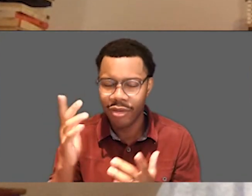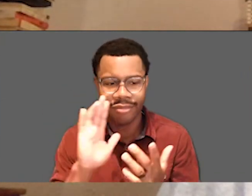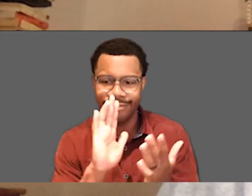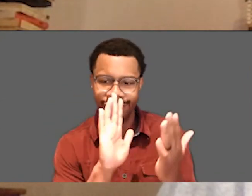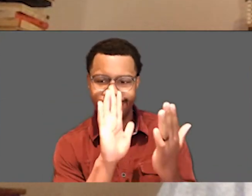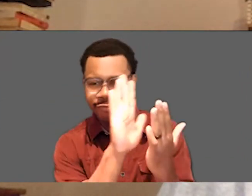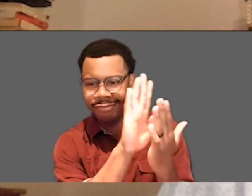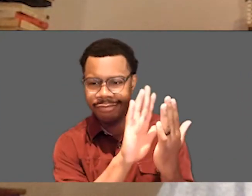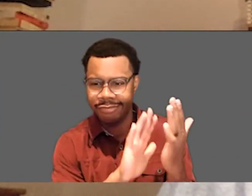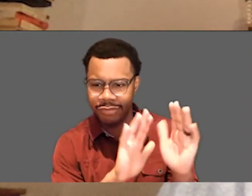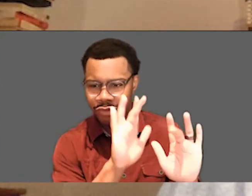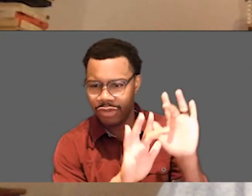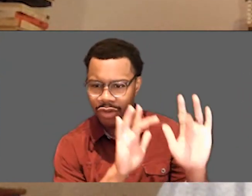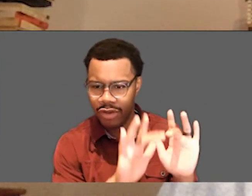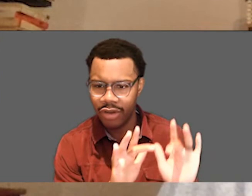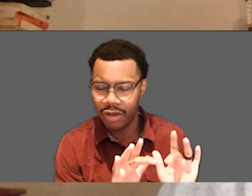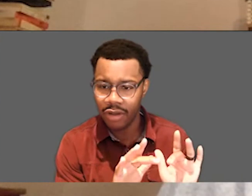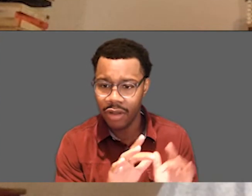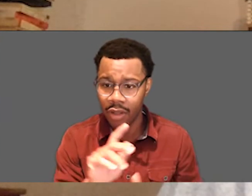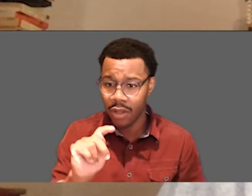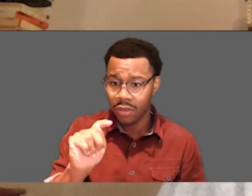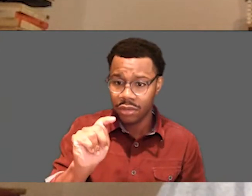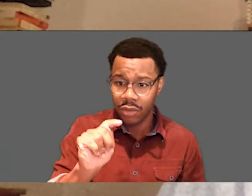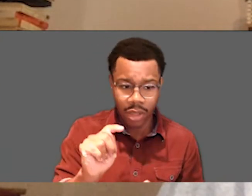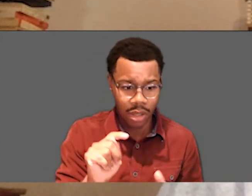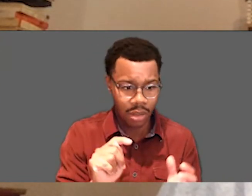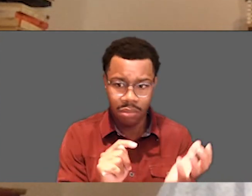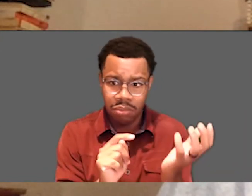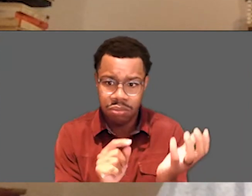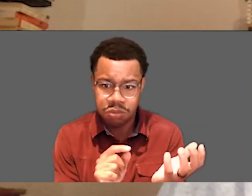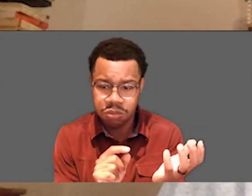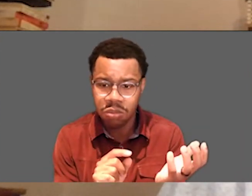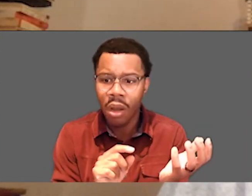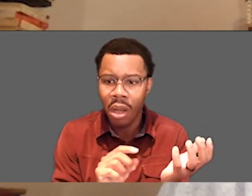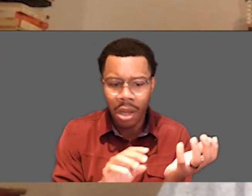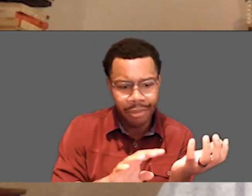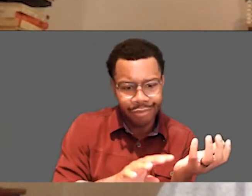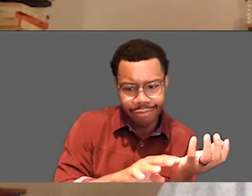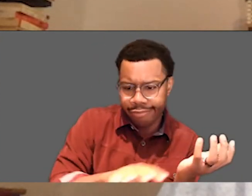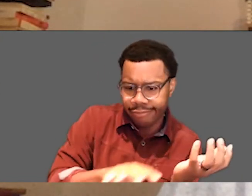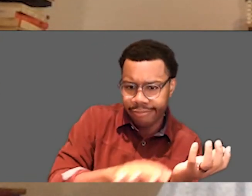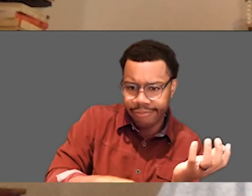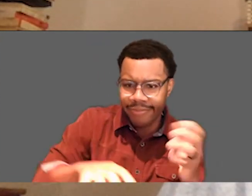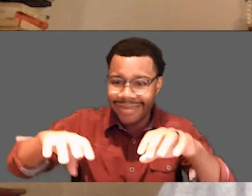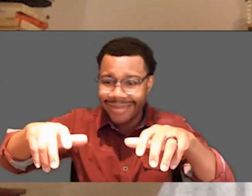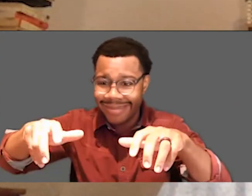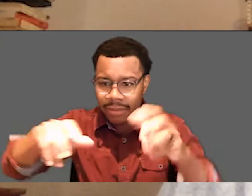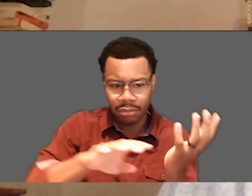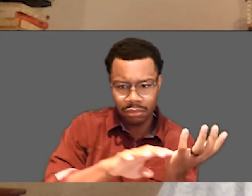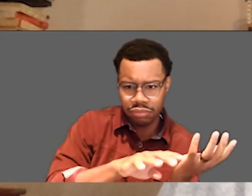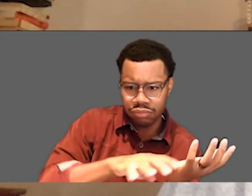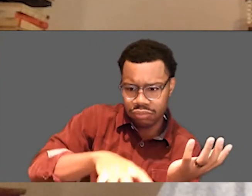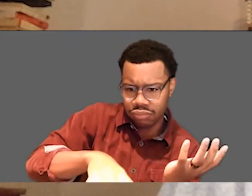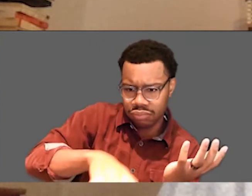The toilet rose from the floor and jutted out beneath the sink like some gagging underjaw. Down the sink were scrapes